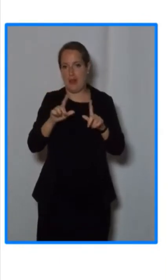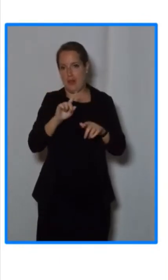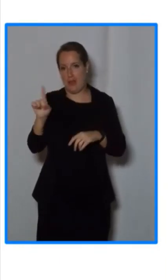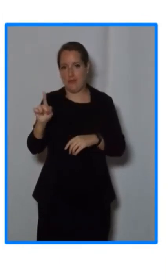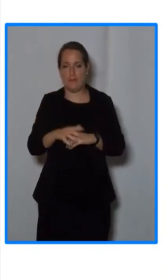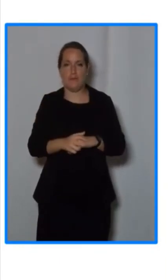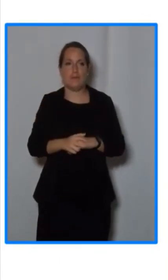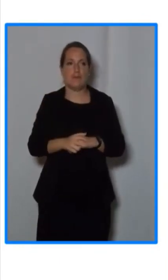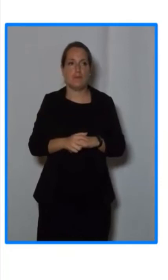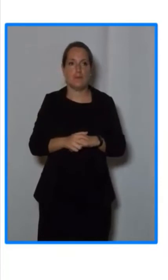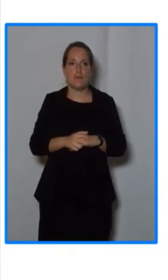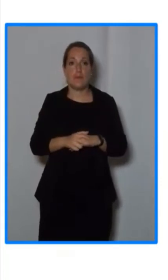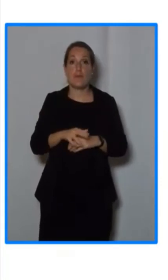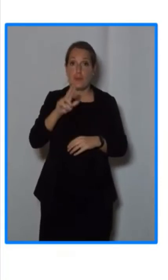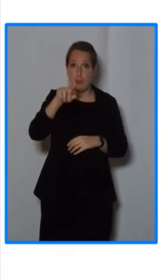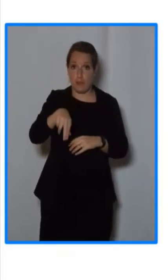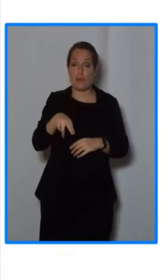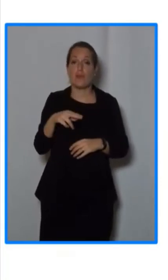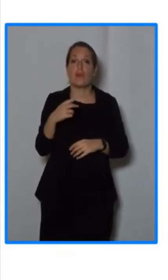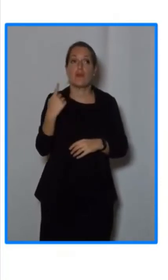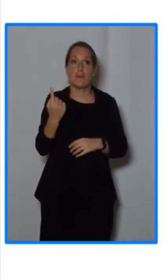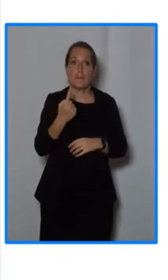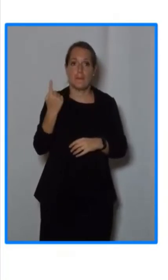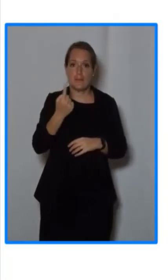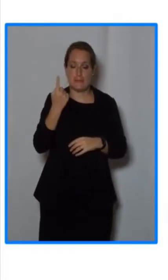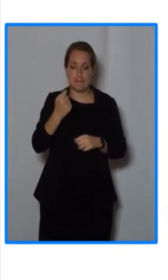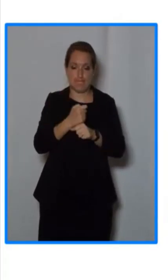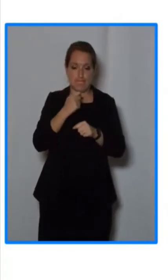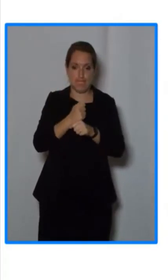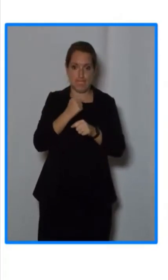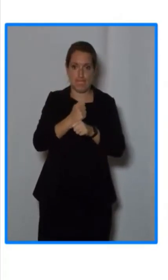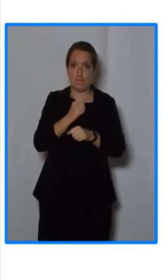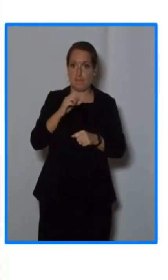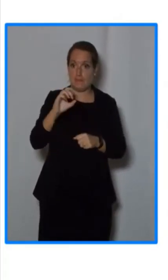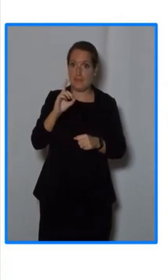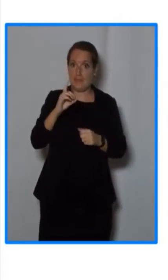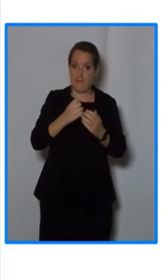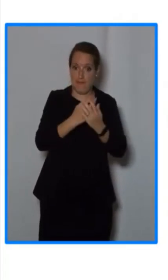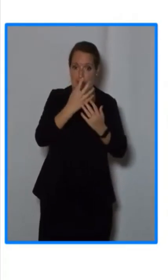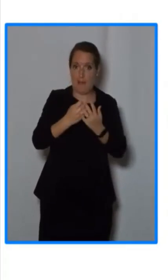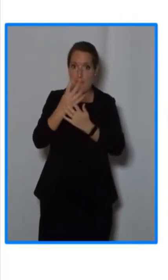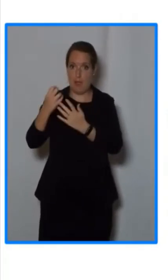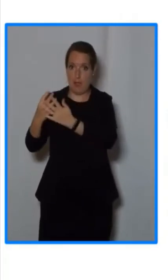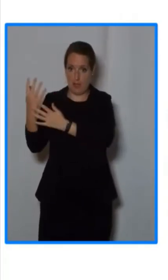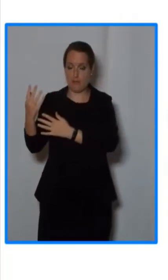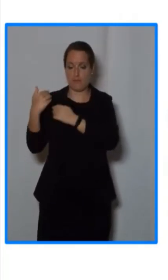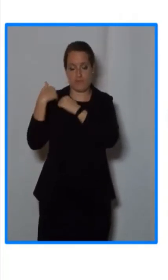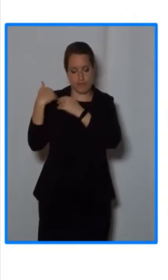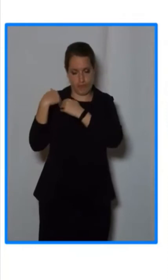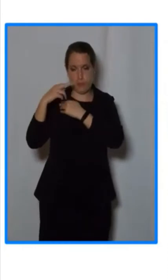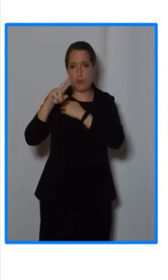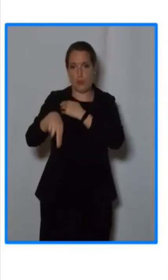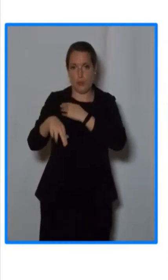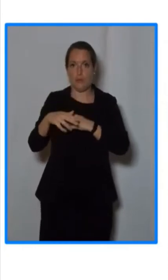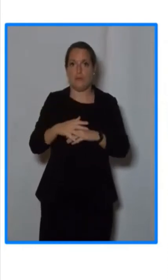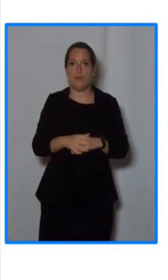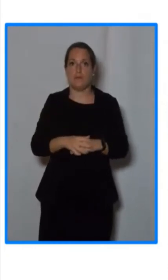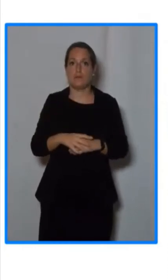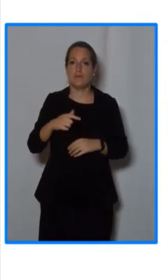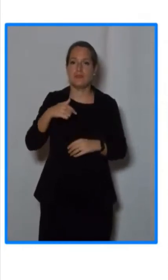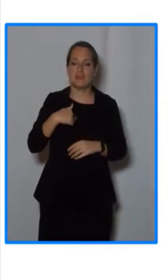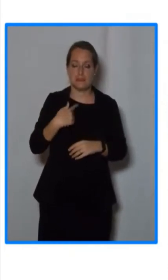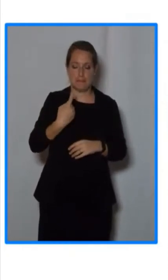And of course, developers are one of the key stakeholders as well. I'm starting with the notion that working myself in product